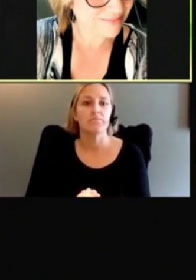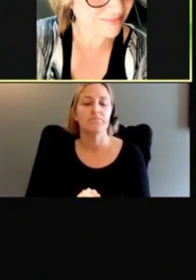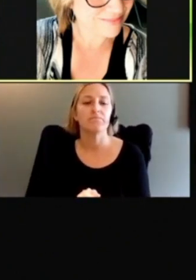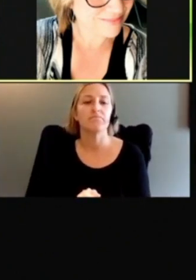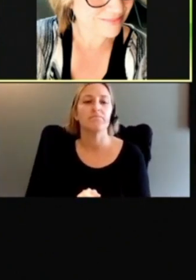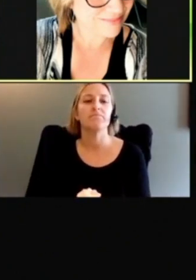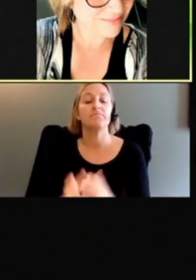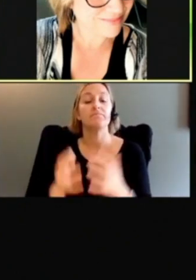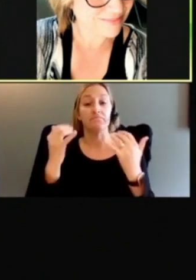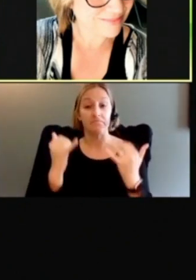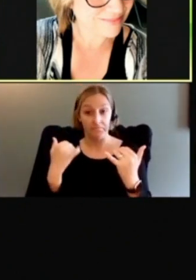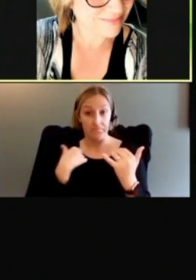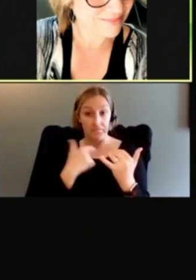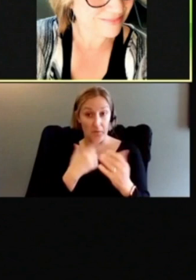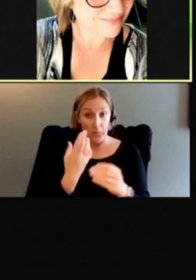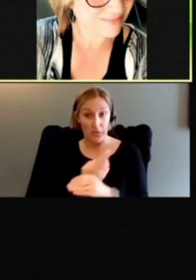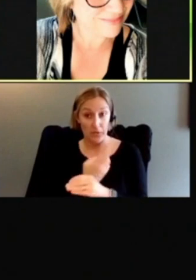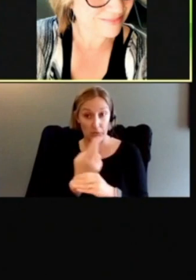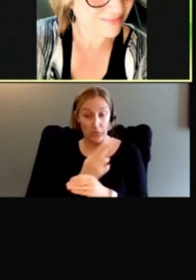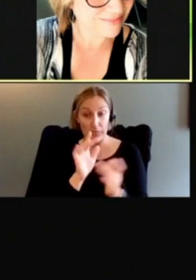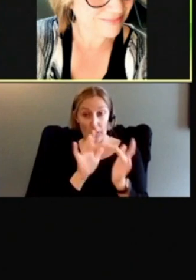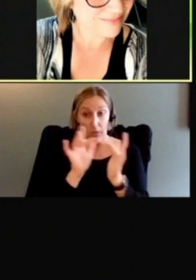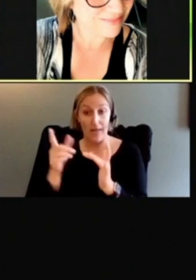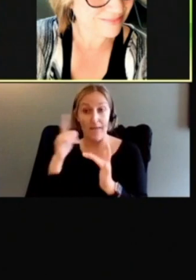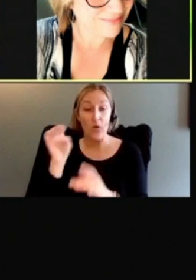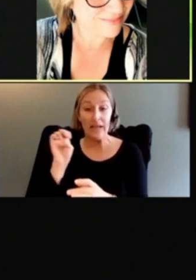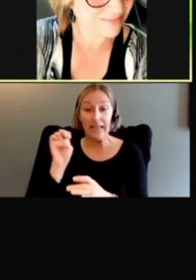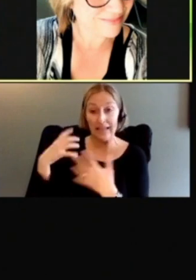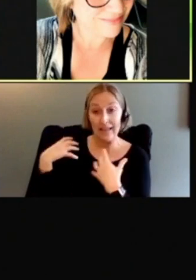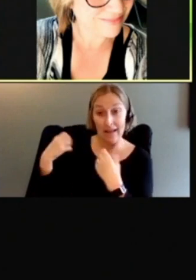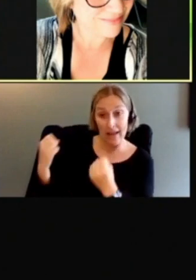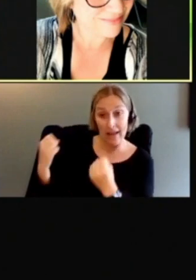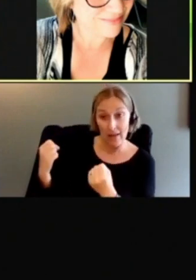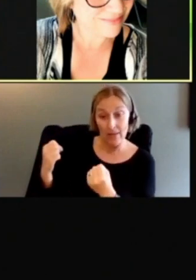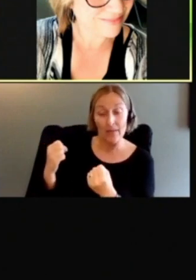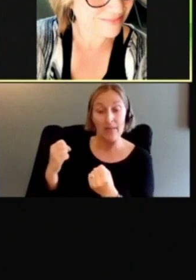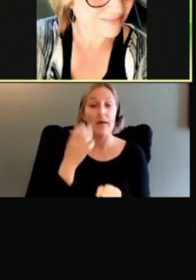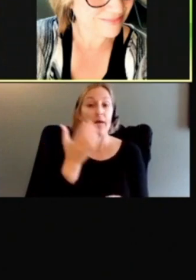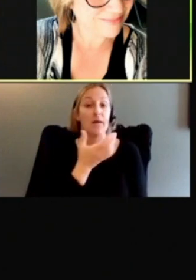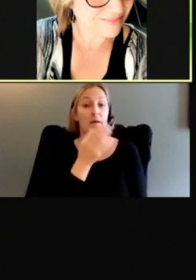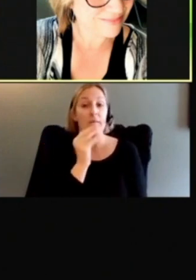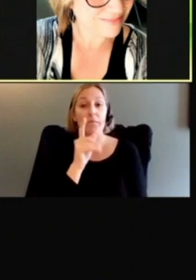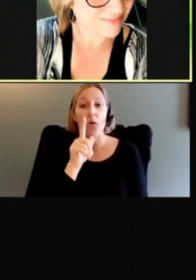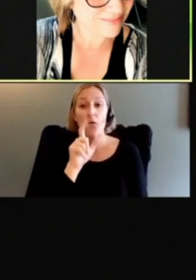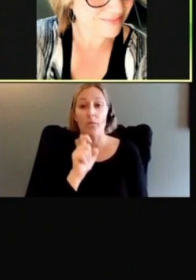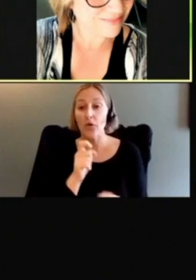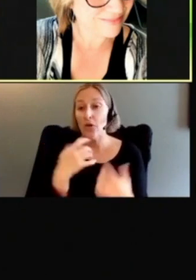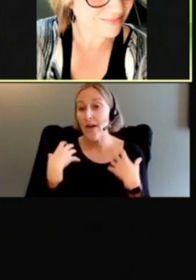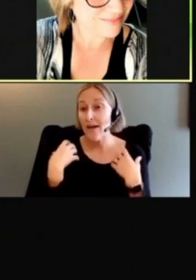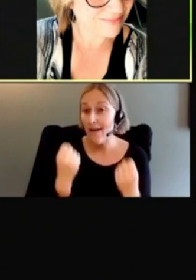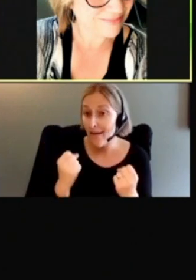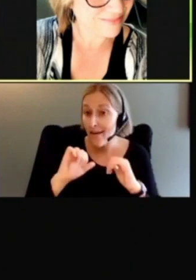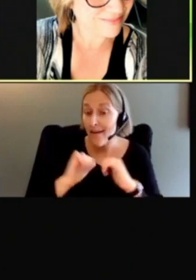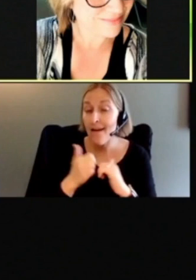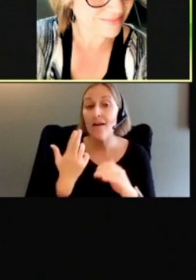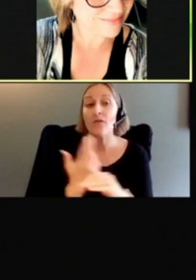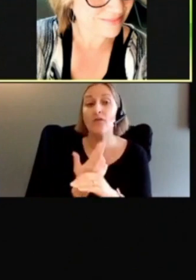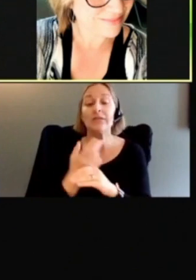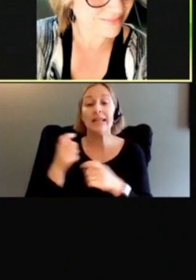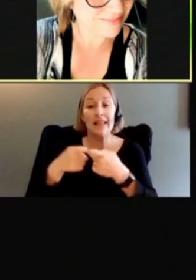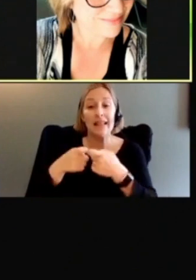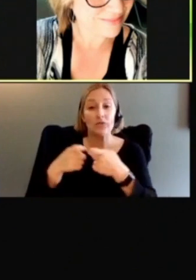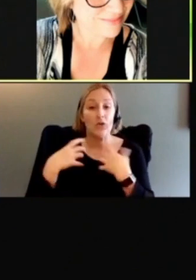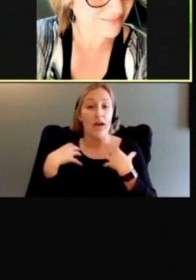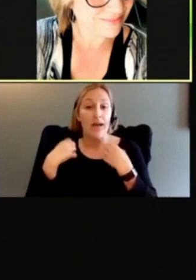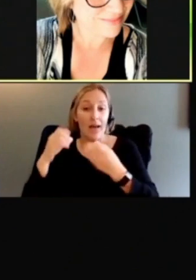We're using it for e-health and mobile health in the form of electronic health records,